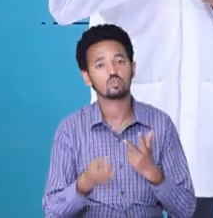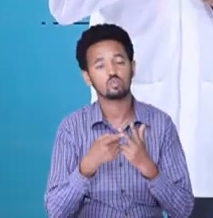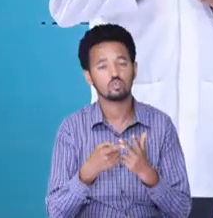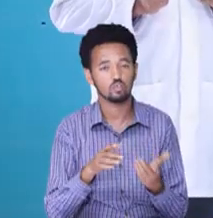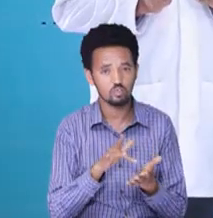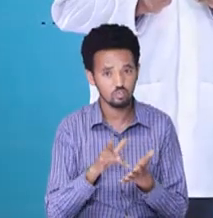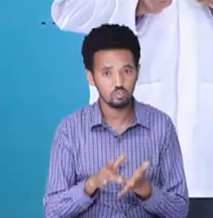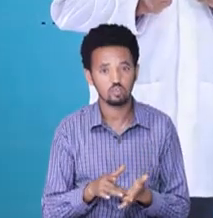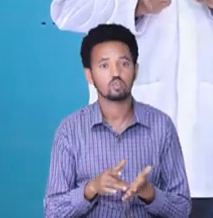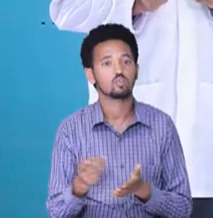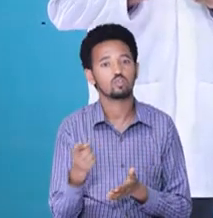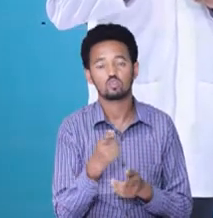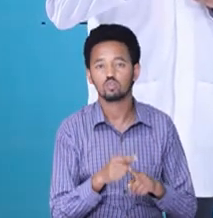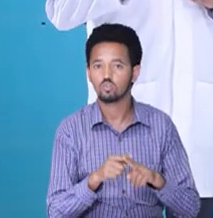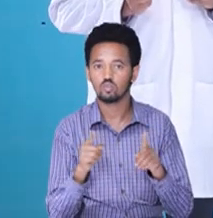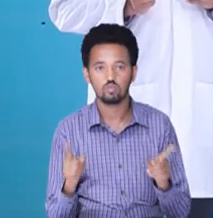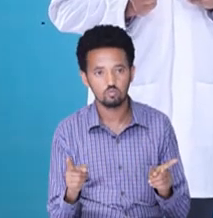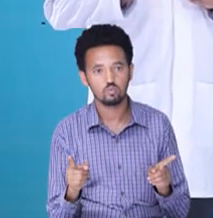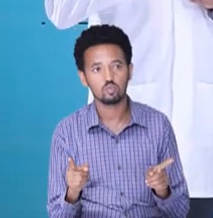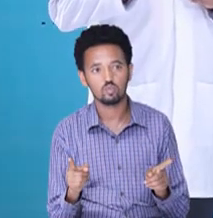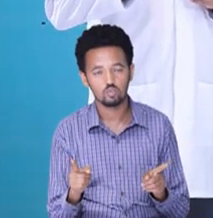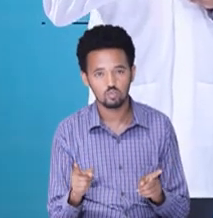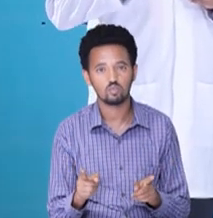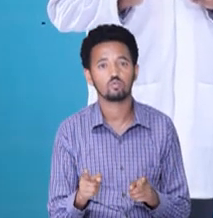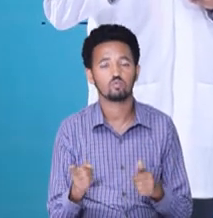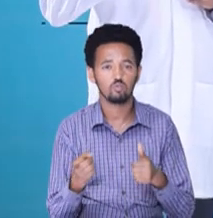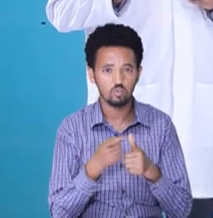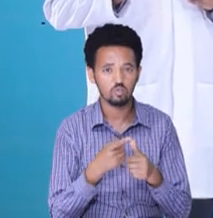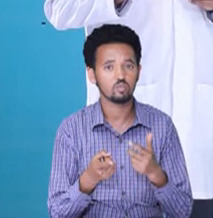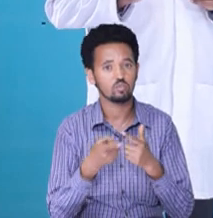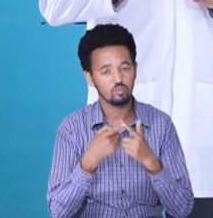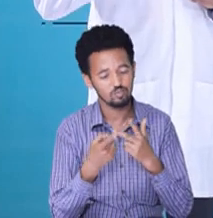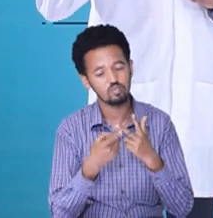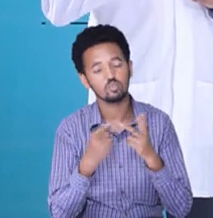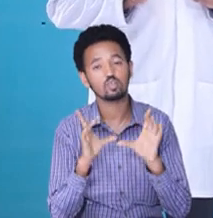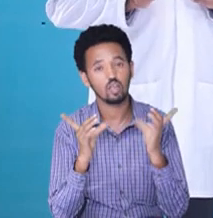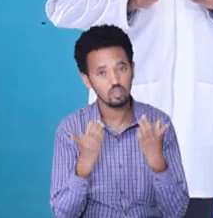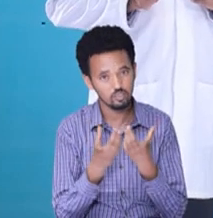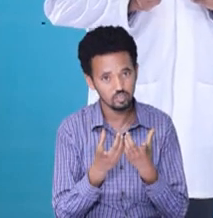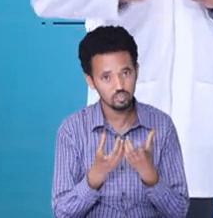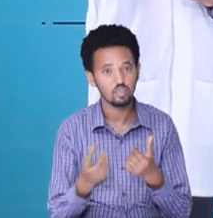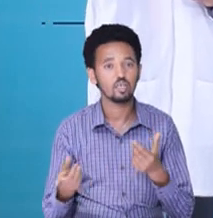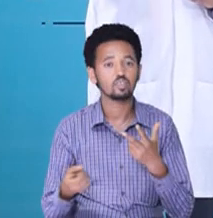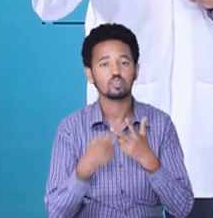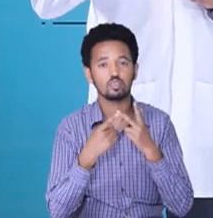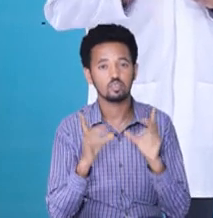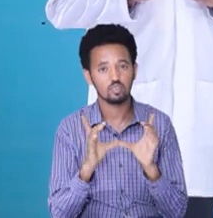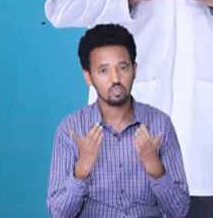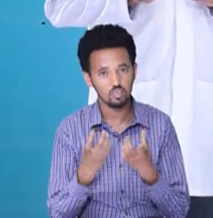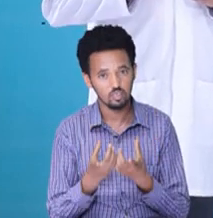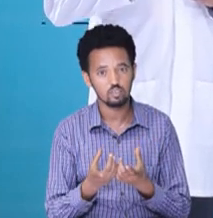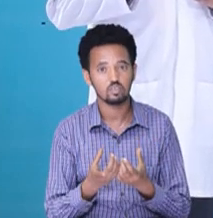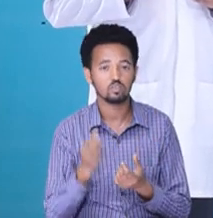There was a class division during the time of old regime: first class, second class, and third class. The third class was